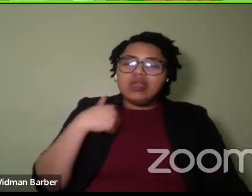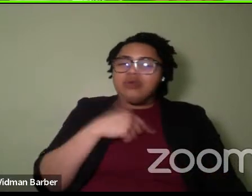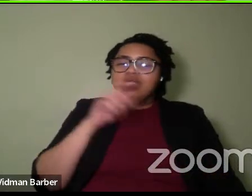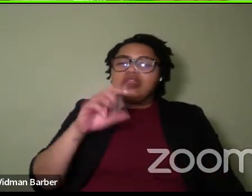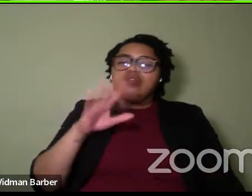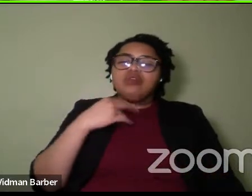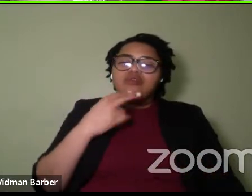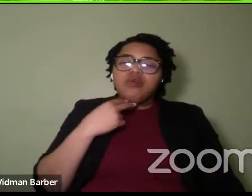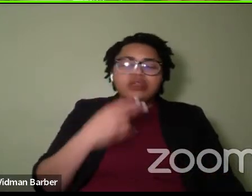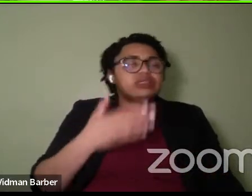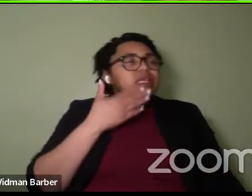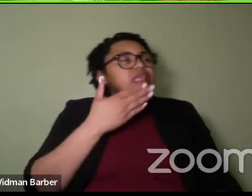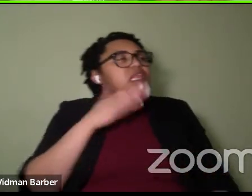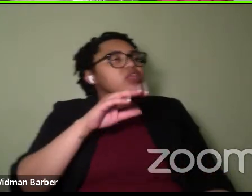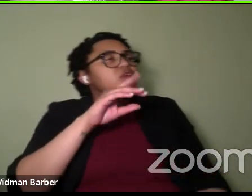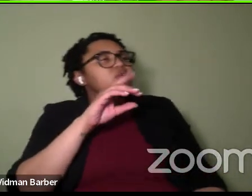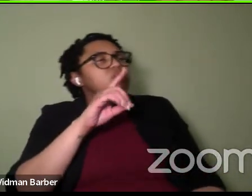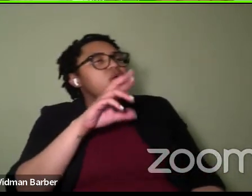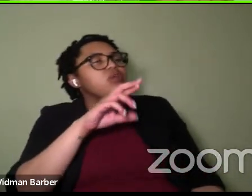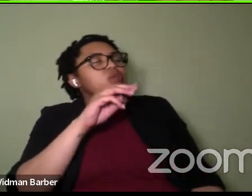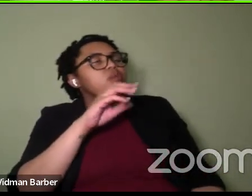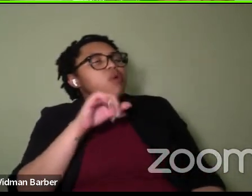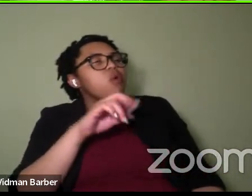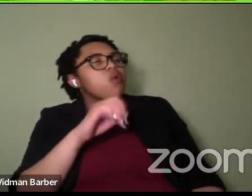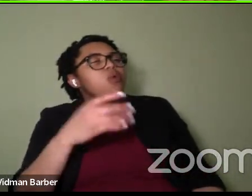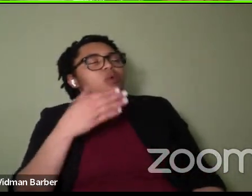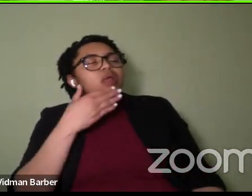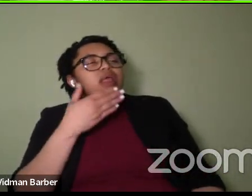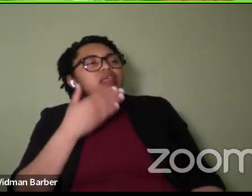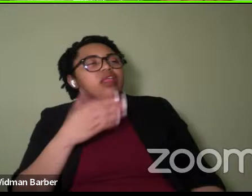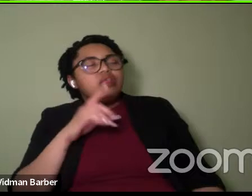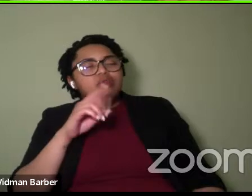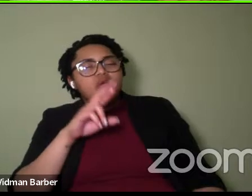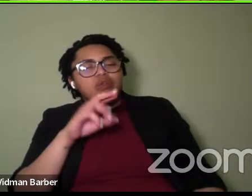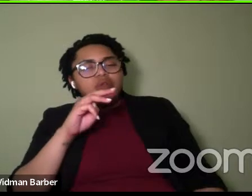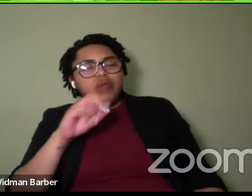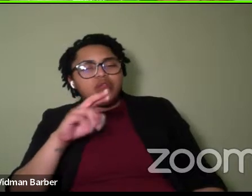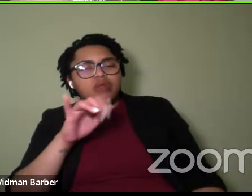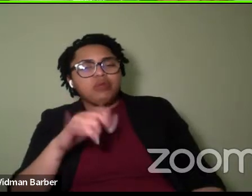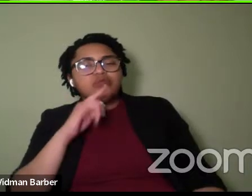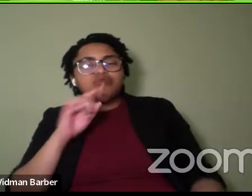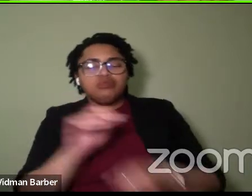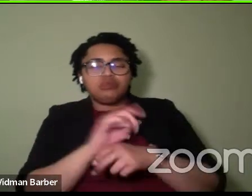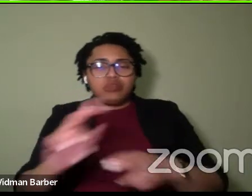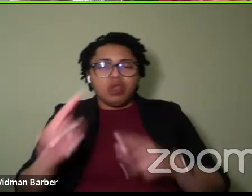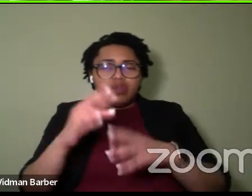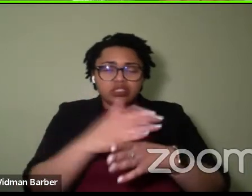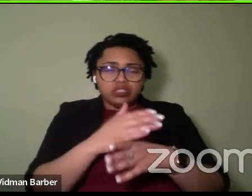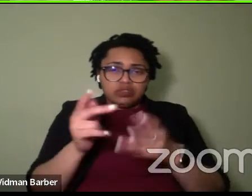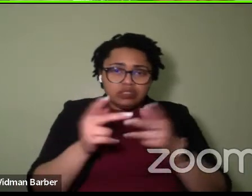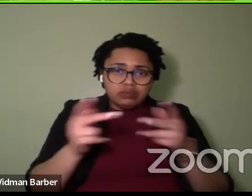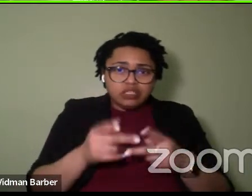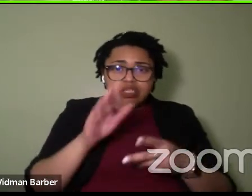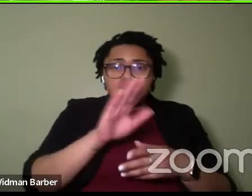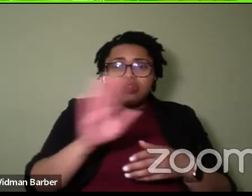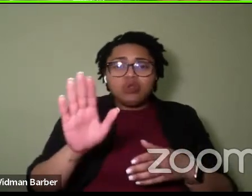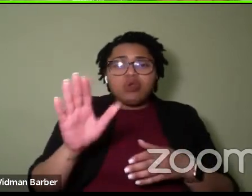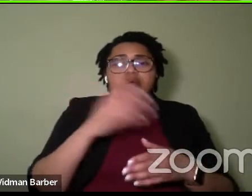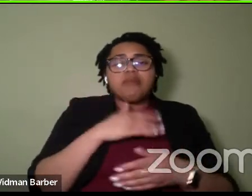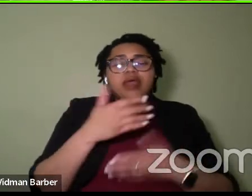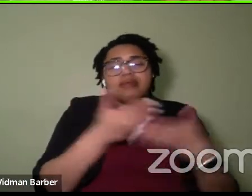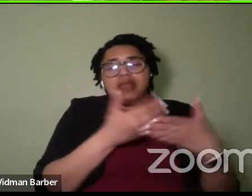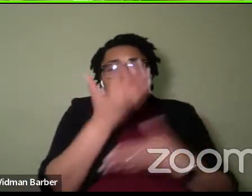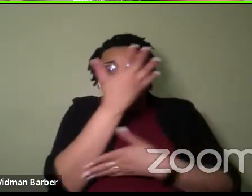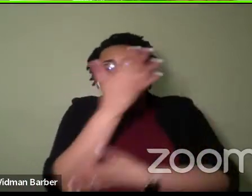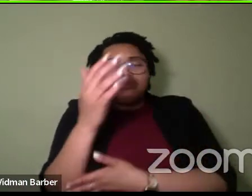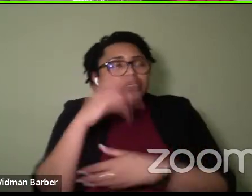thank you, Dr. Moore and Dr. Montgomery. It was like an honor to share this space. And, you're my baby trees that I look up to. And